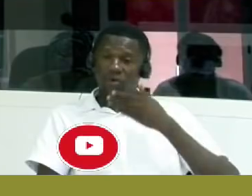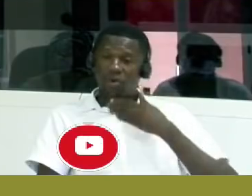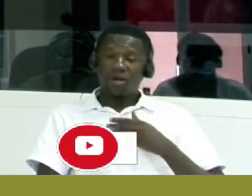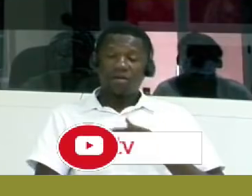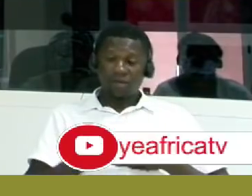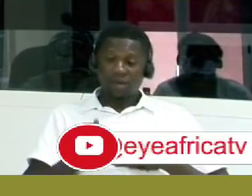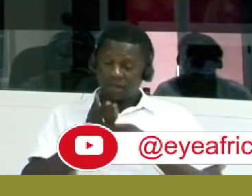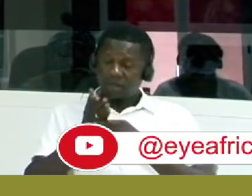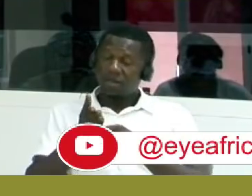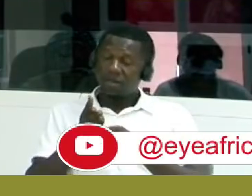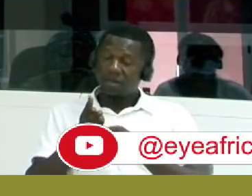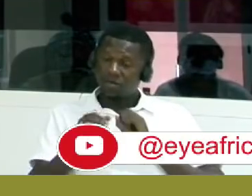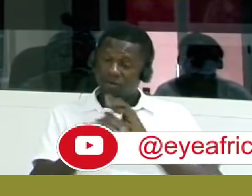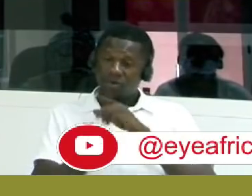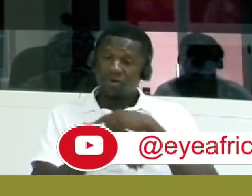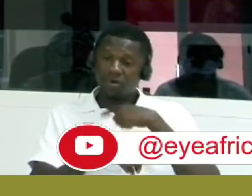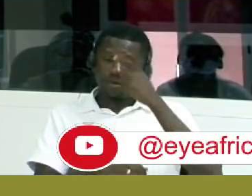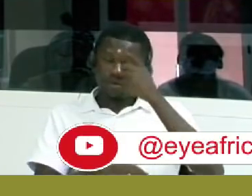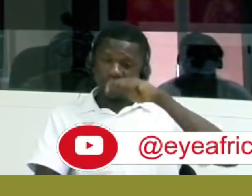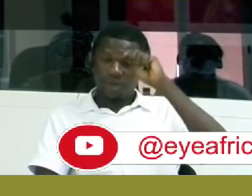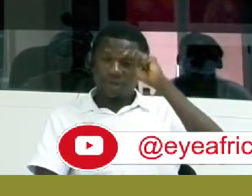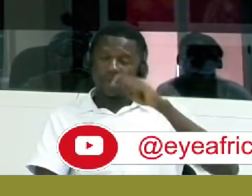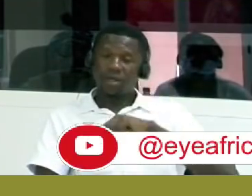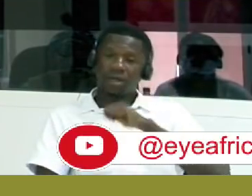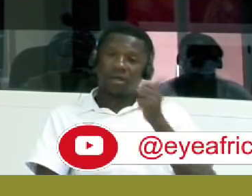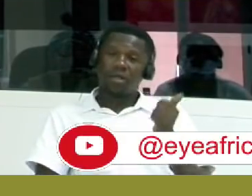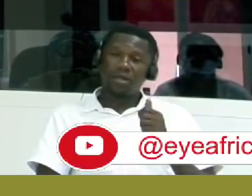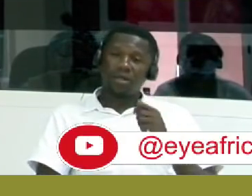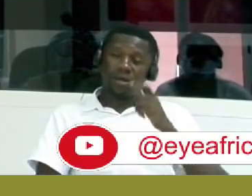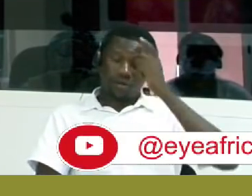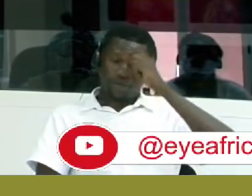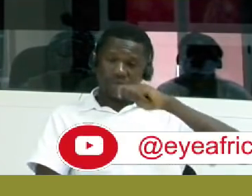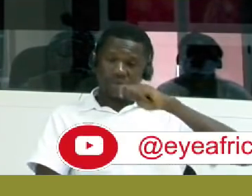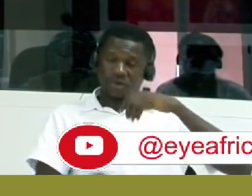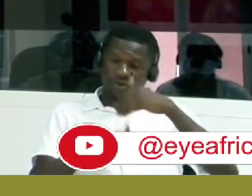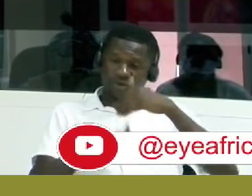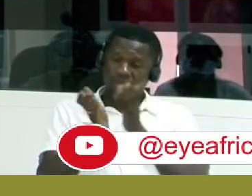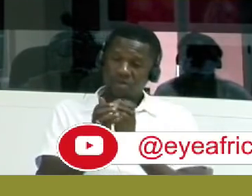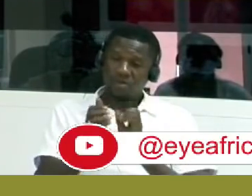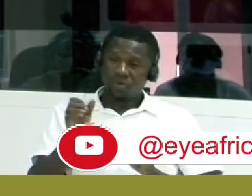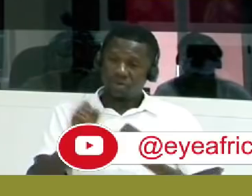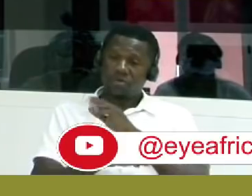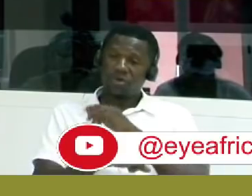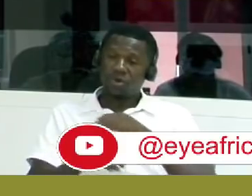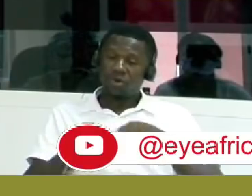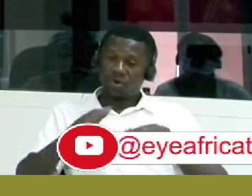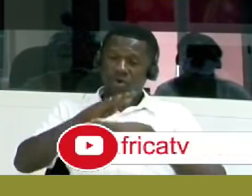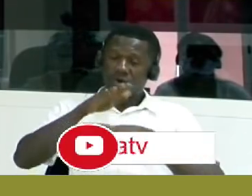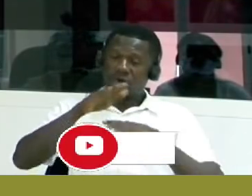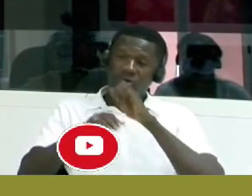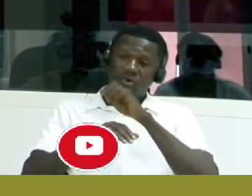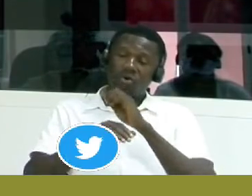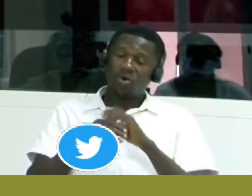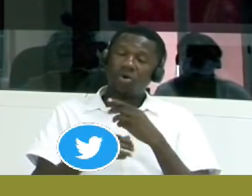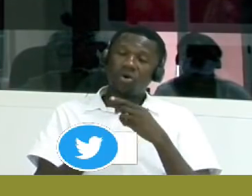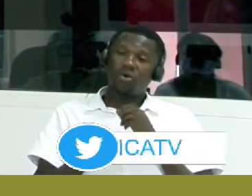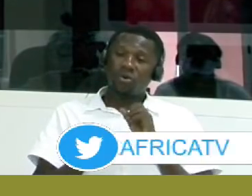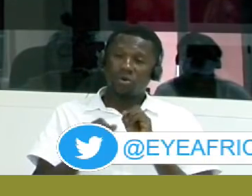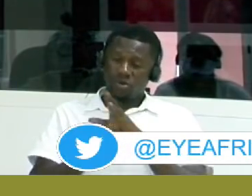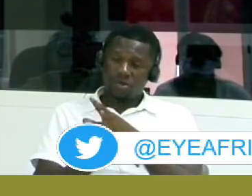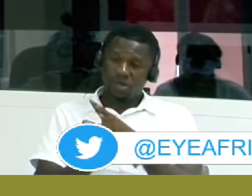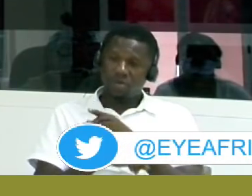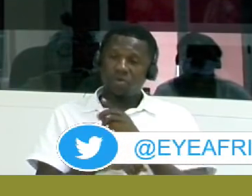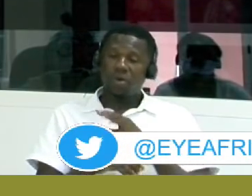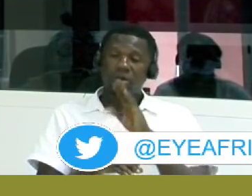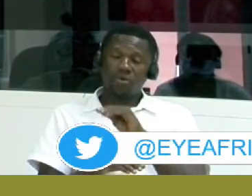Yes. And the police force that you deployed under your authority was doing something they were not